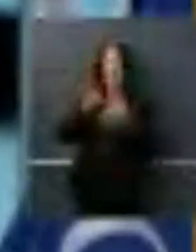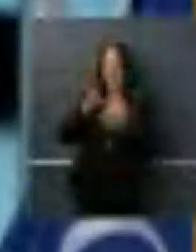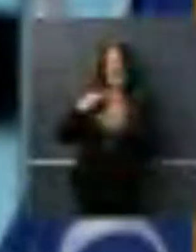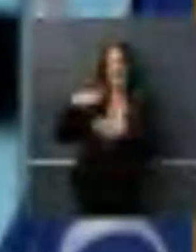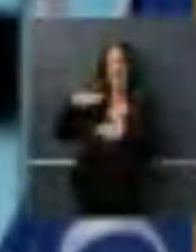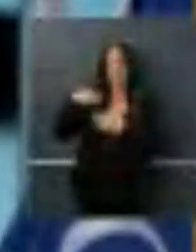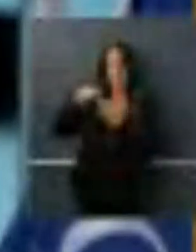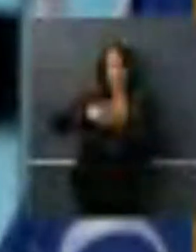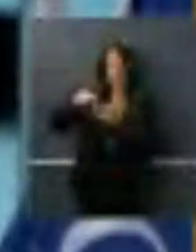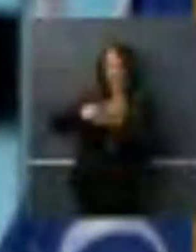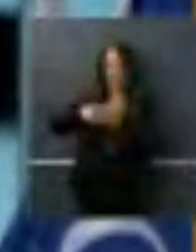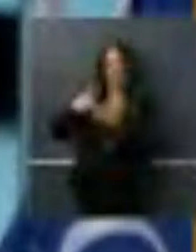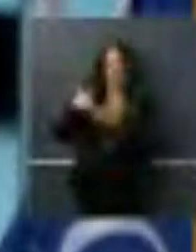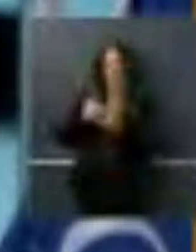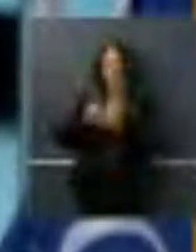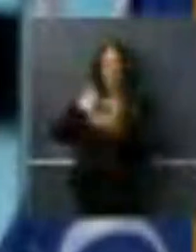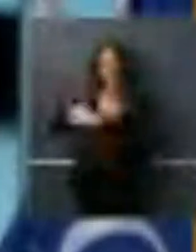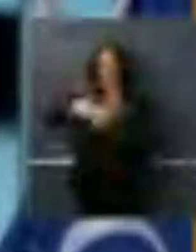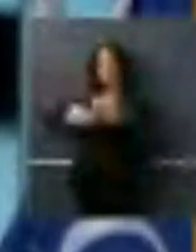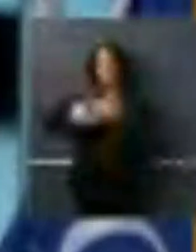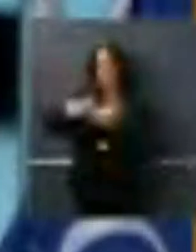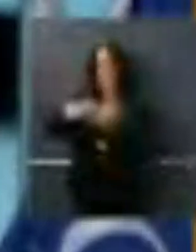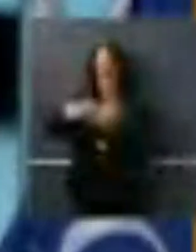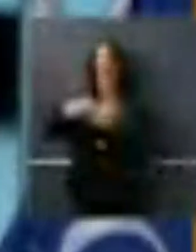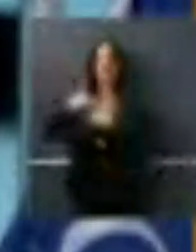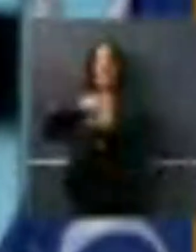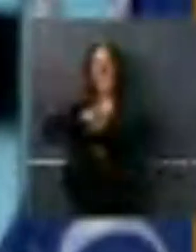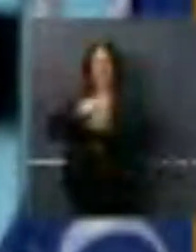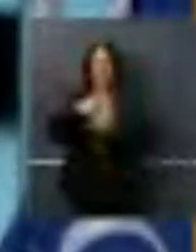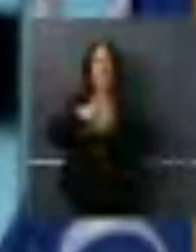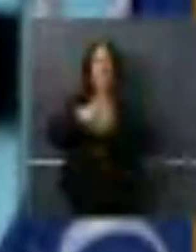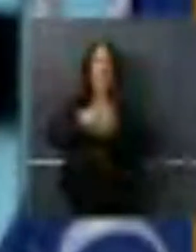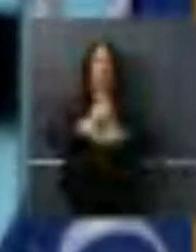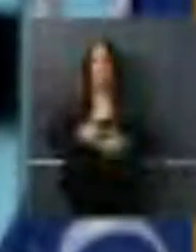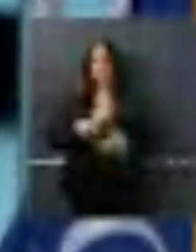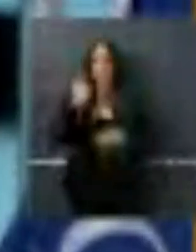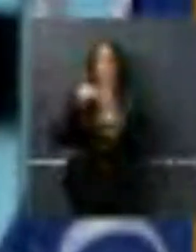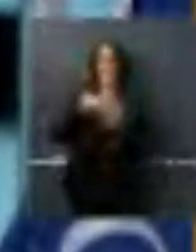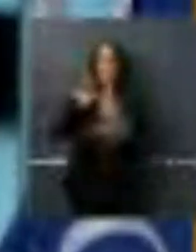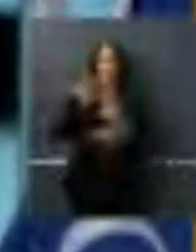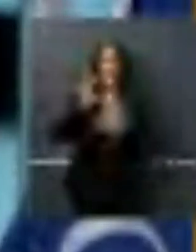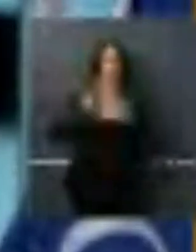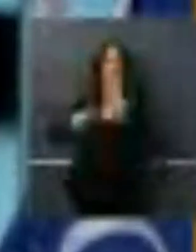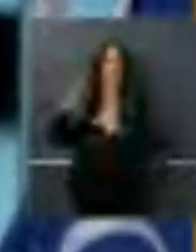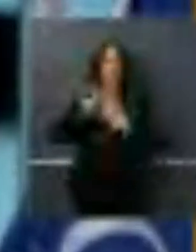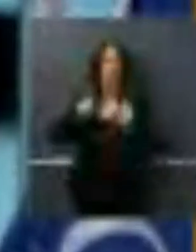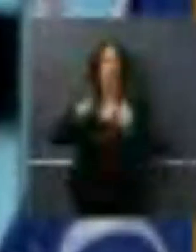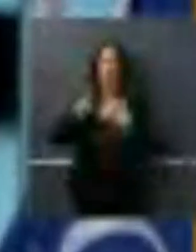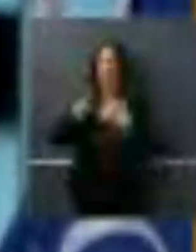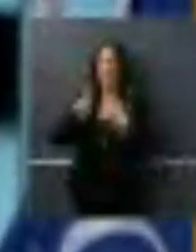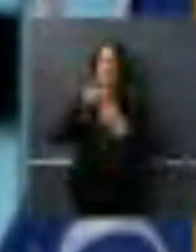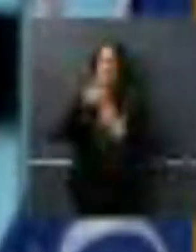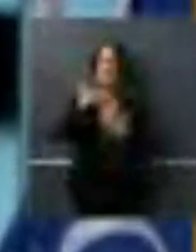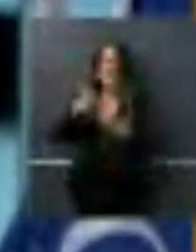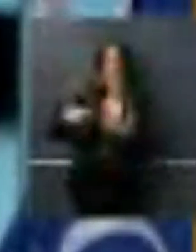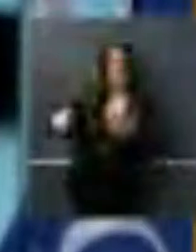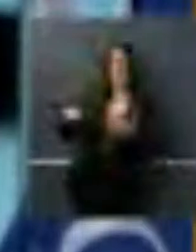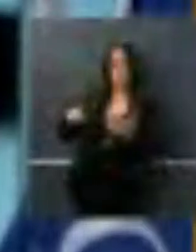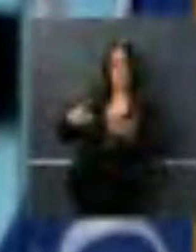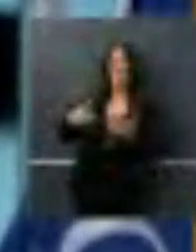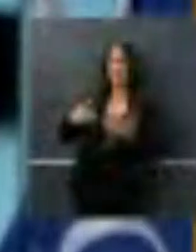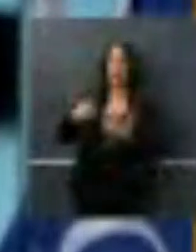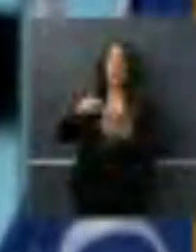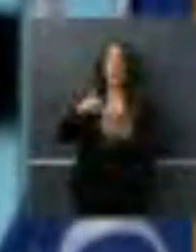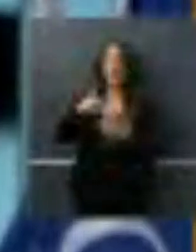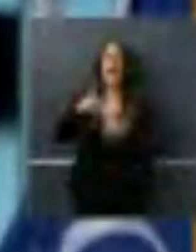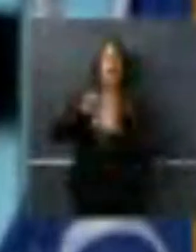1,300 people, I announced, that were redeployed well over a week ago. We got the phone lines operational 8 to 8 and